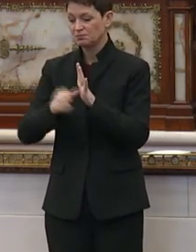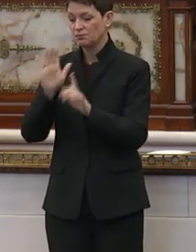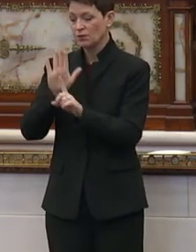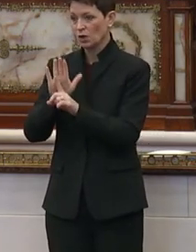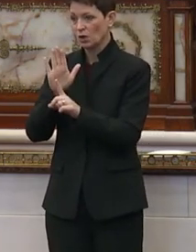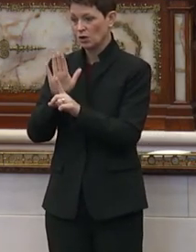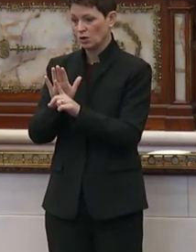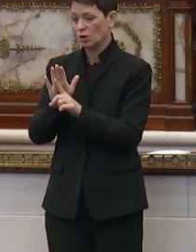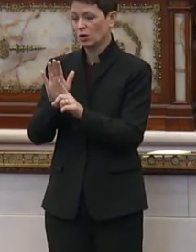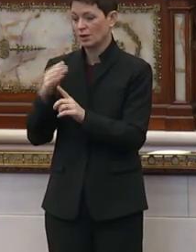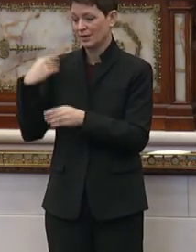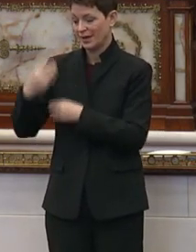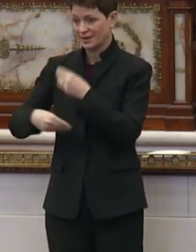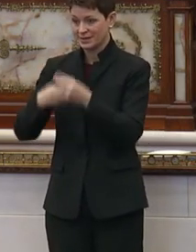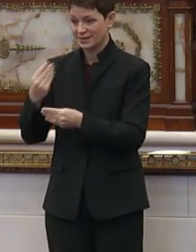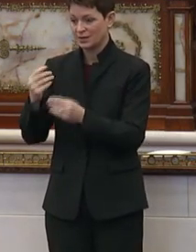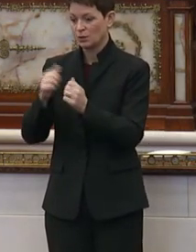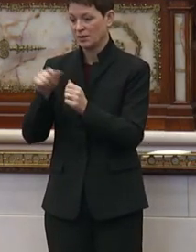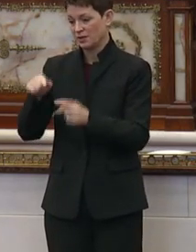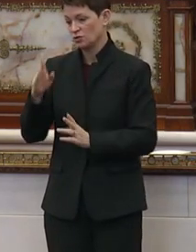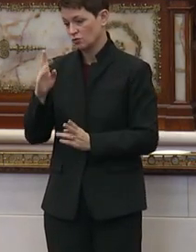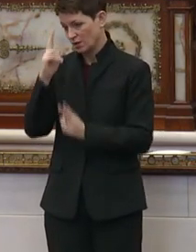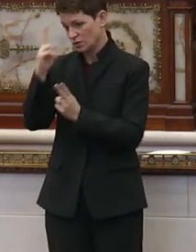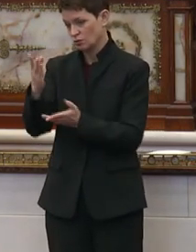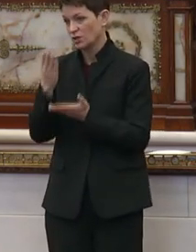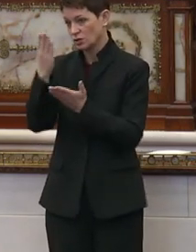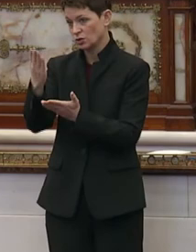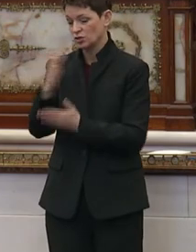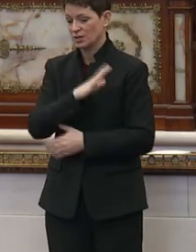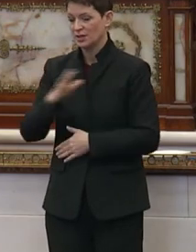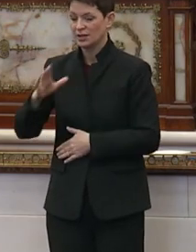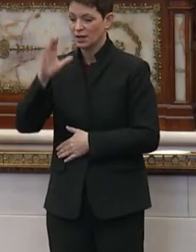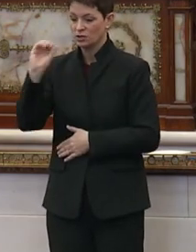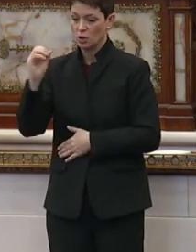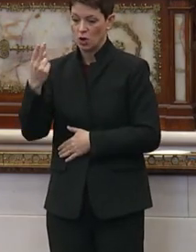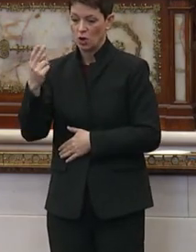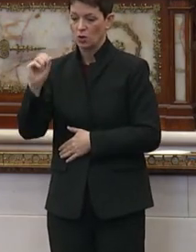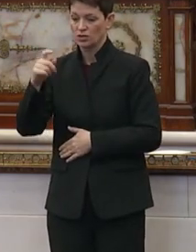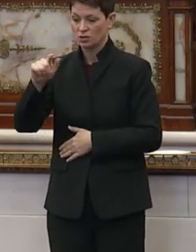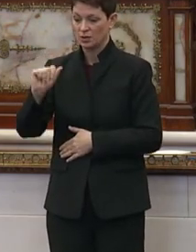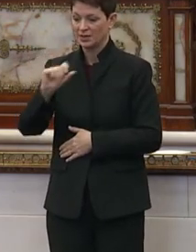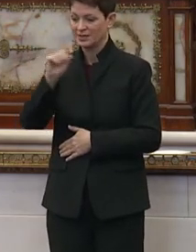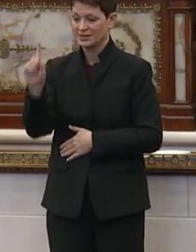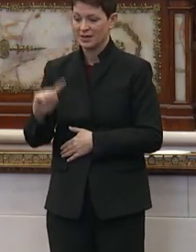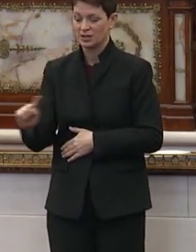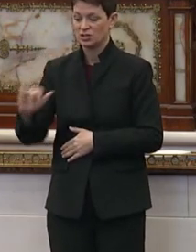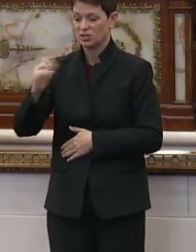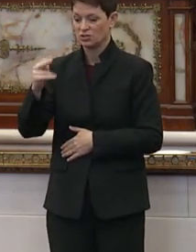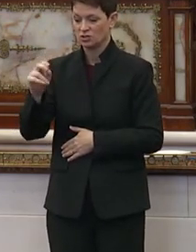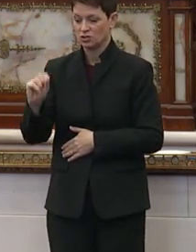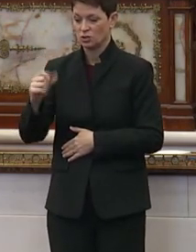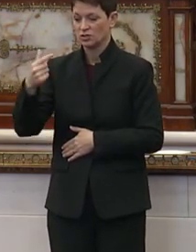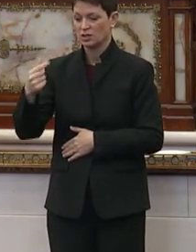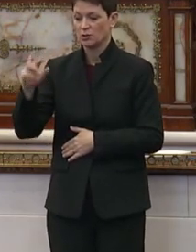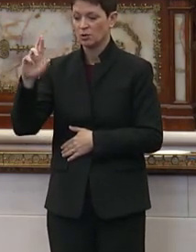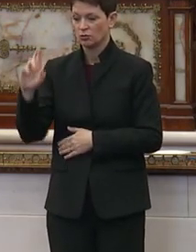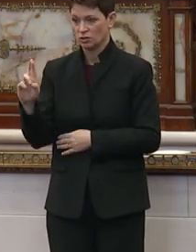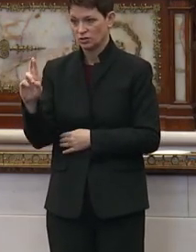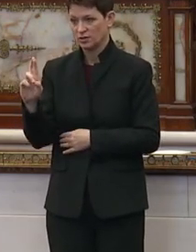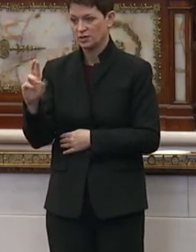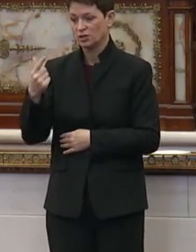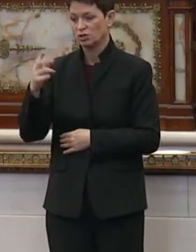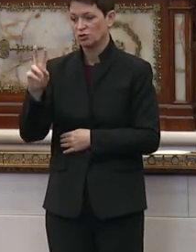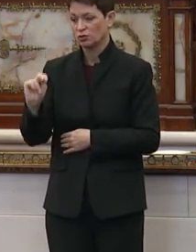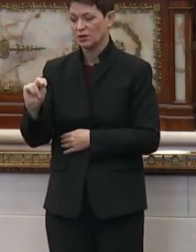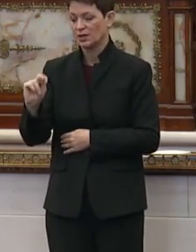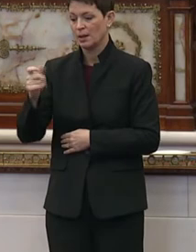Harriet Tubman's legacy with this resolution, Council members O, Squilla, Sanchez, Jones, Gilmore, Richardson,